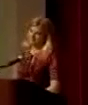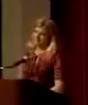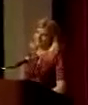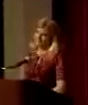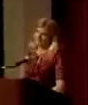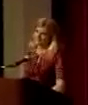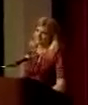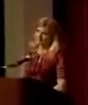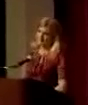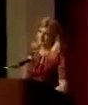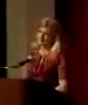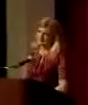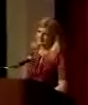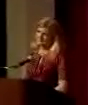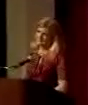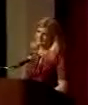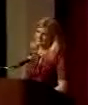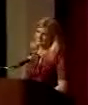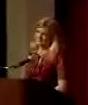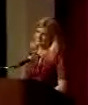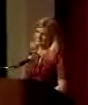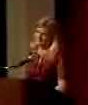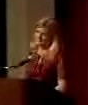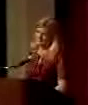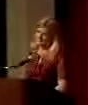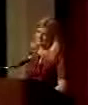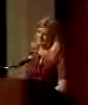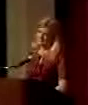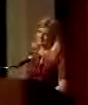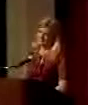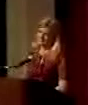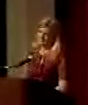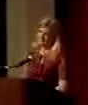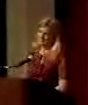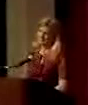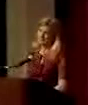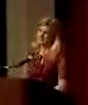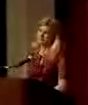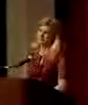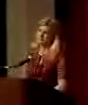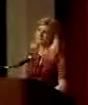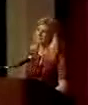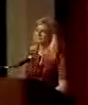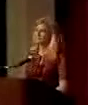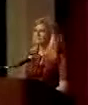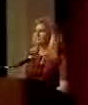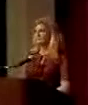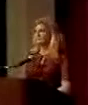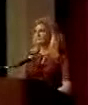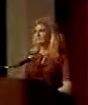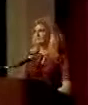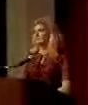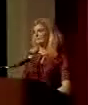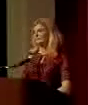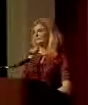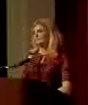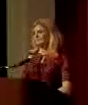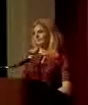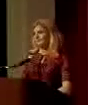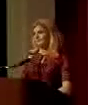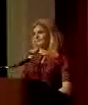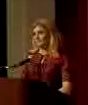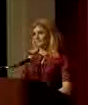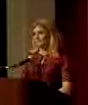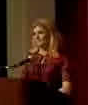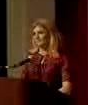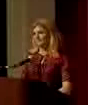language, but that's like, I had all kinds of other thoughts going through my head. So I want to know if anyone on the panel or after this, if anyone in this room